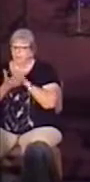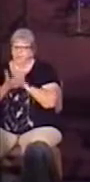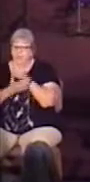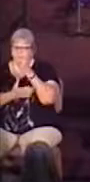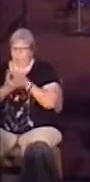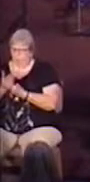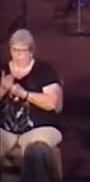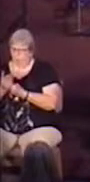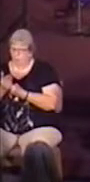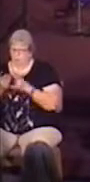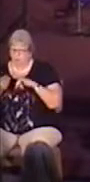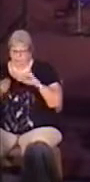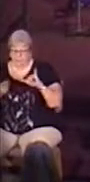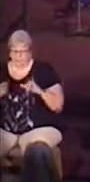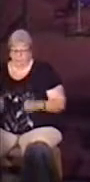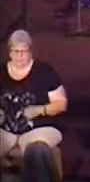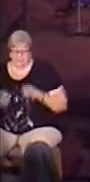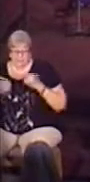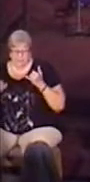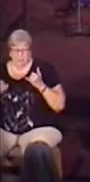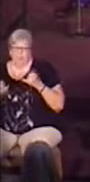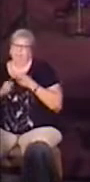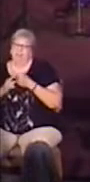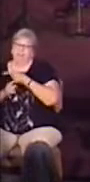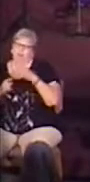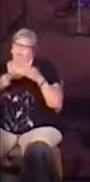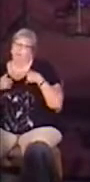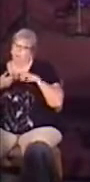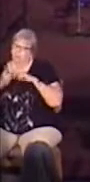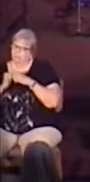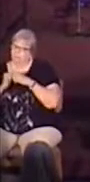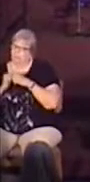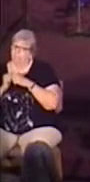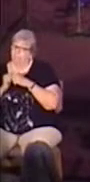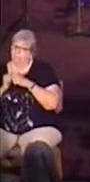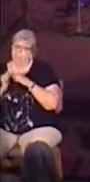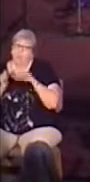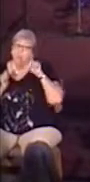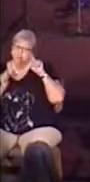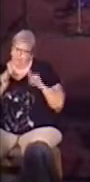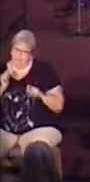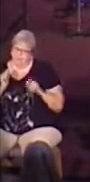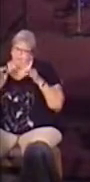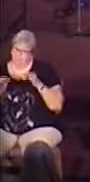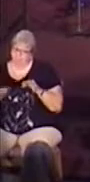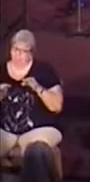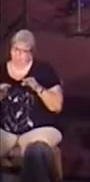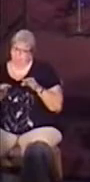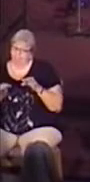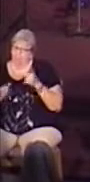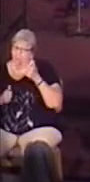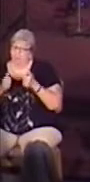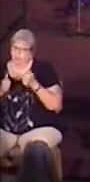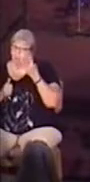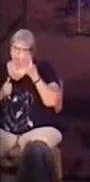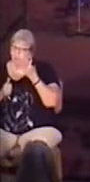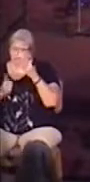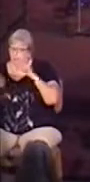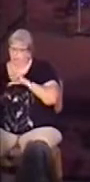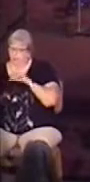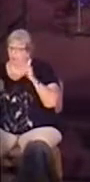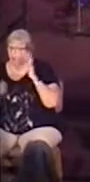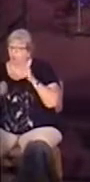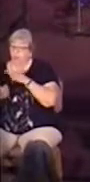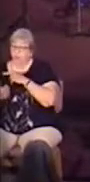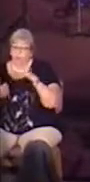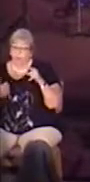are in existence today, you've got an issue. That's a problem. You've got to choose. What one baptism are you going to